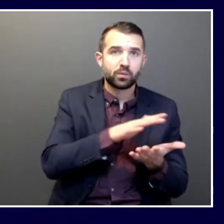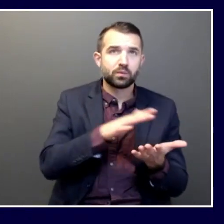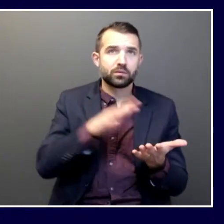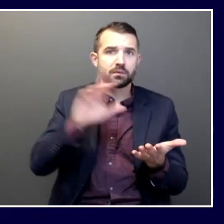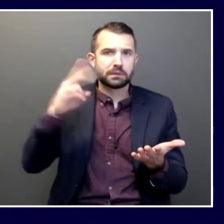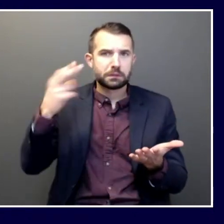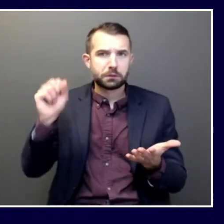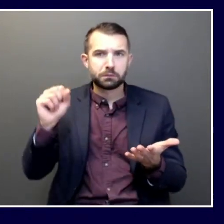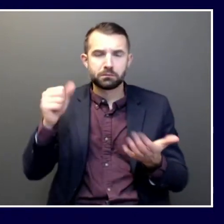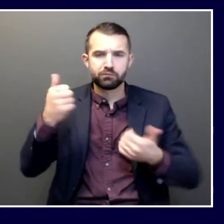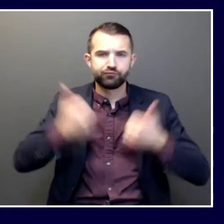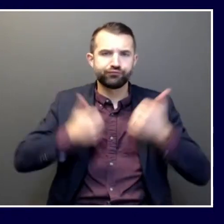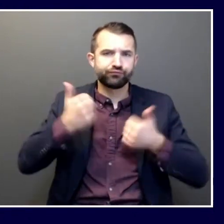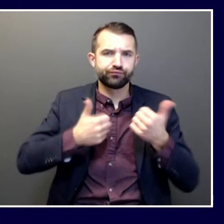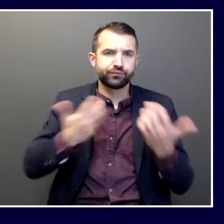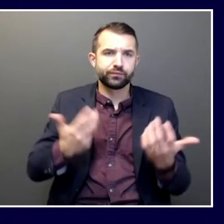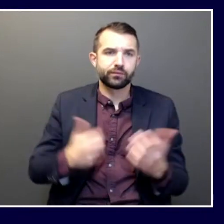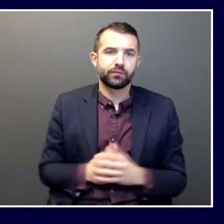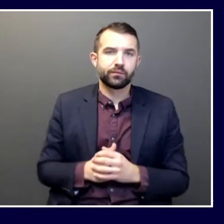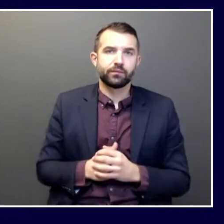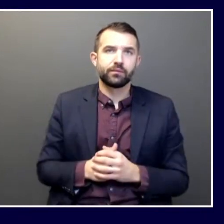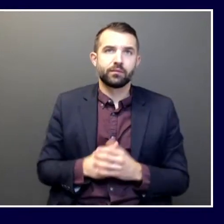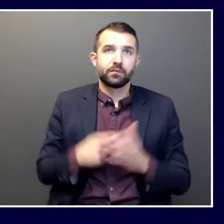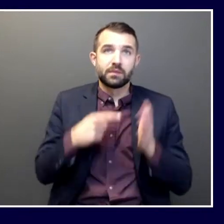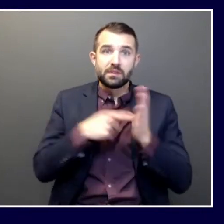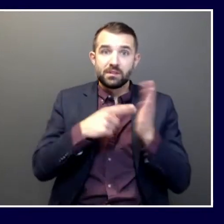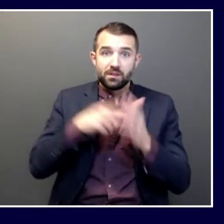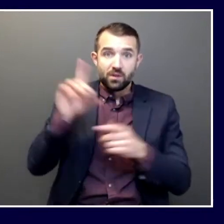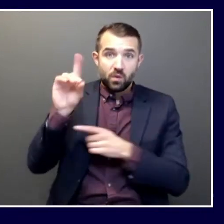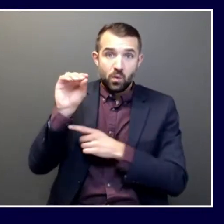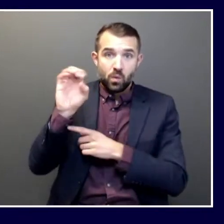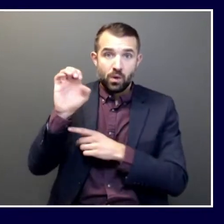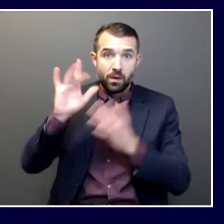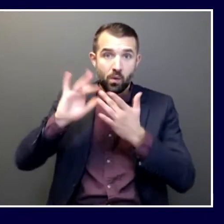the DOE website and see, okay, these are the schools that are doing clinics?